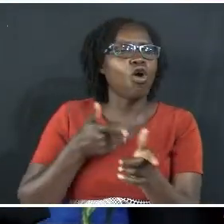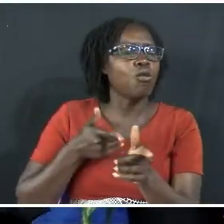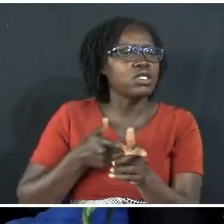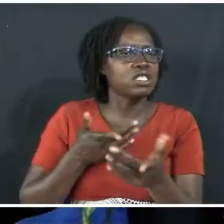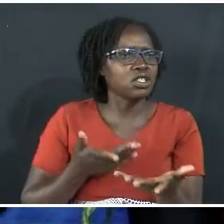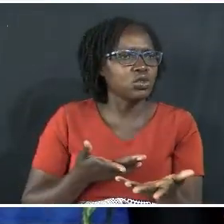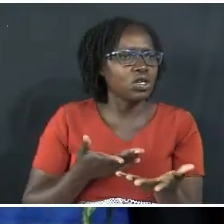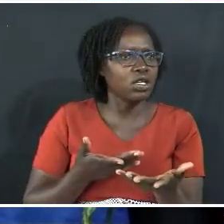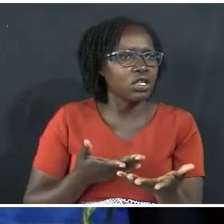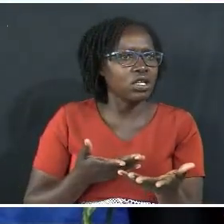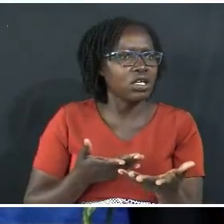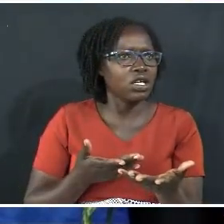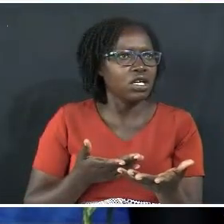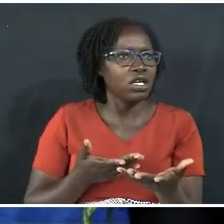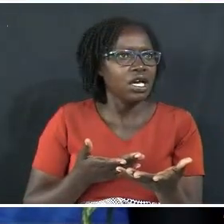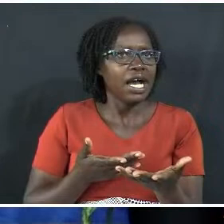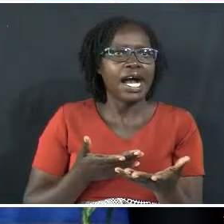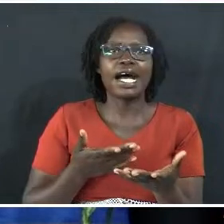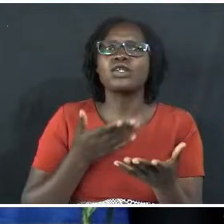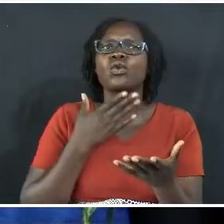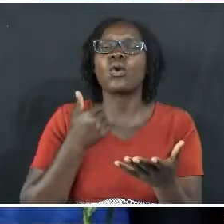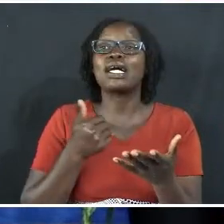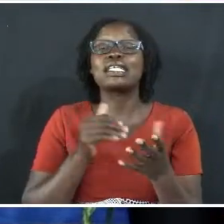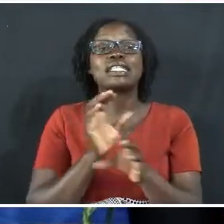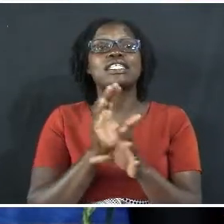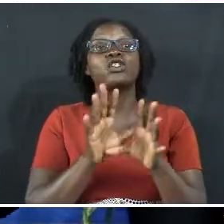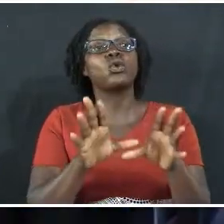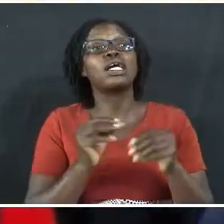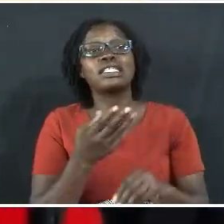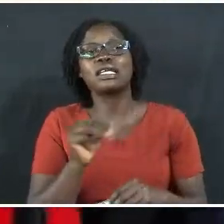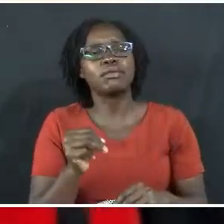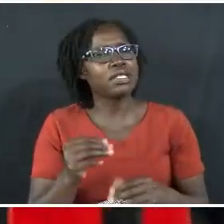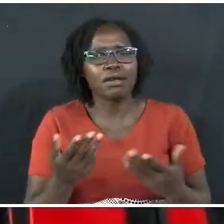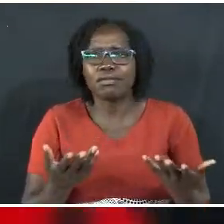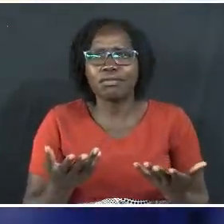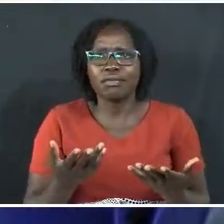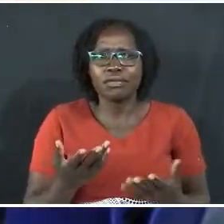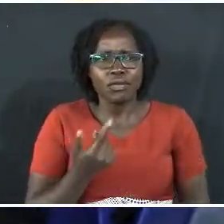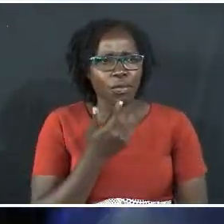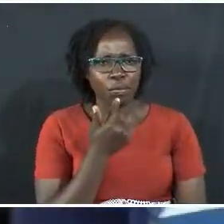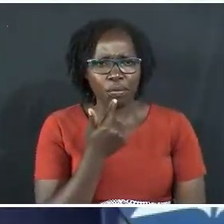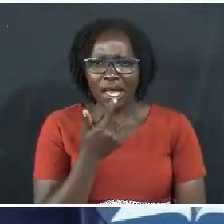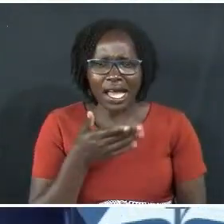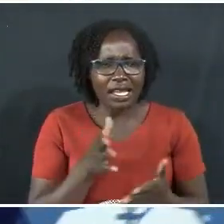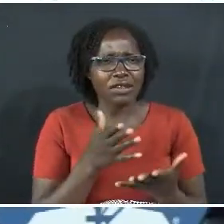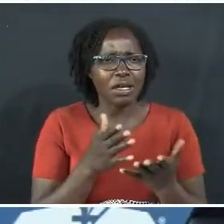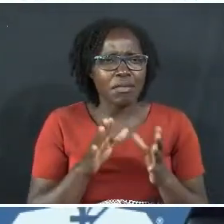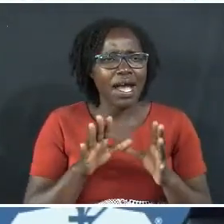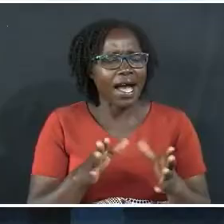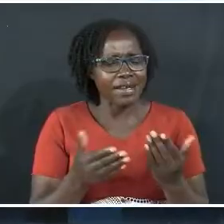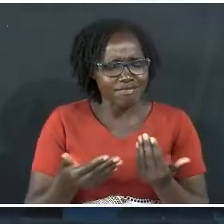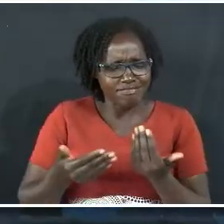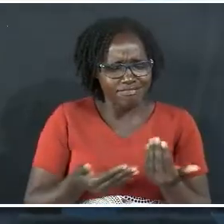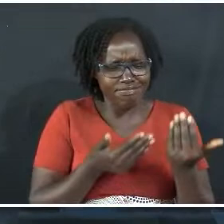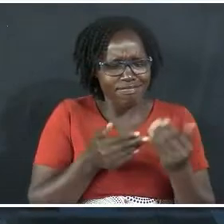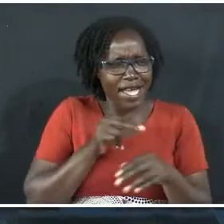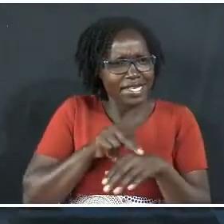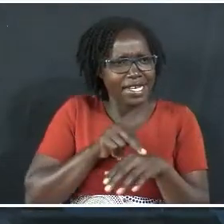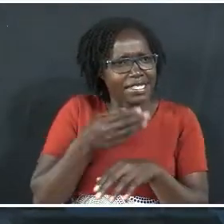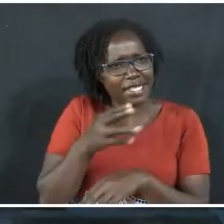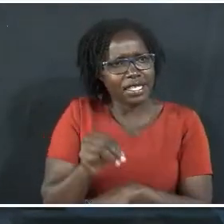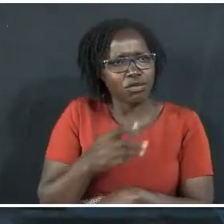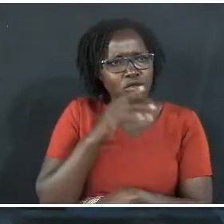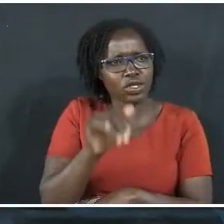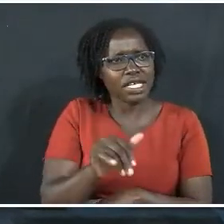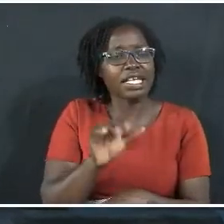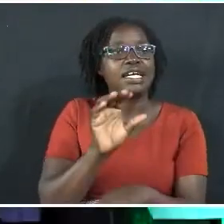and accept the church to accept them, breastfeed them, babysit them, and nurture them so